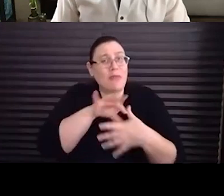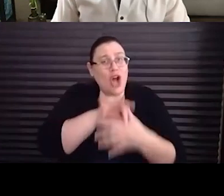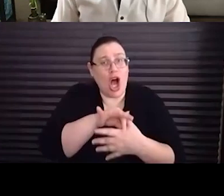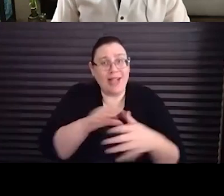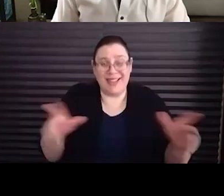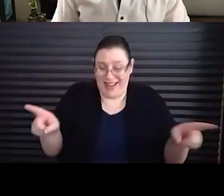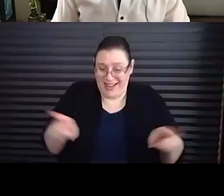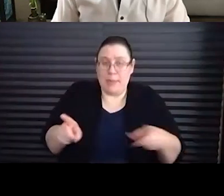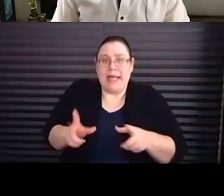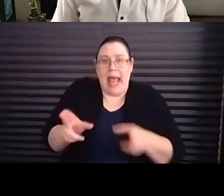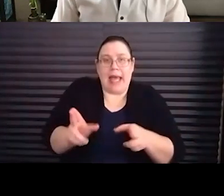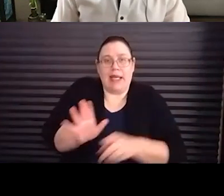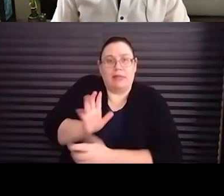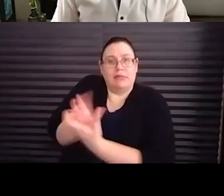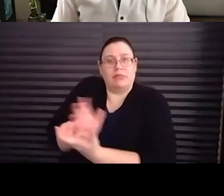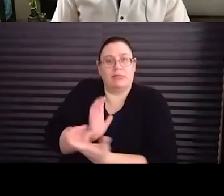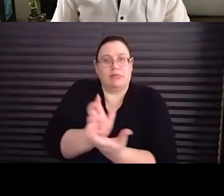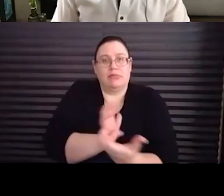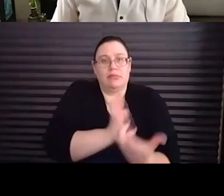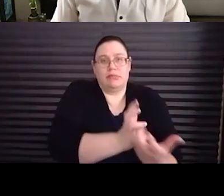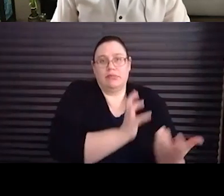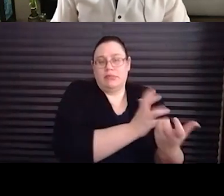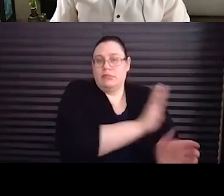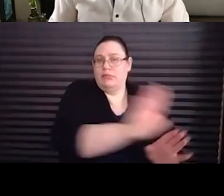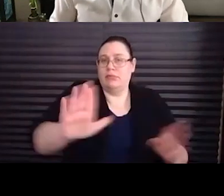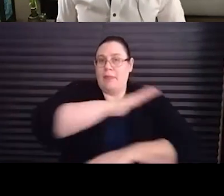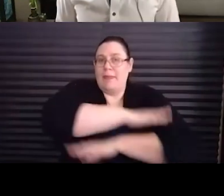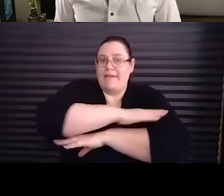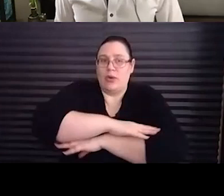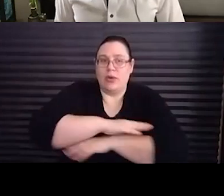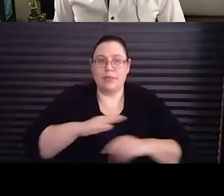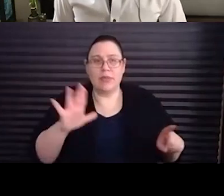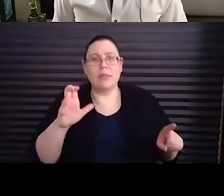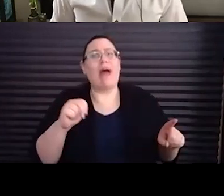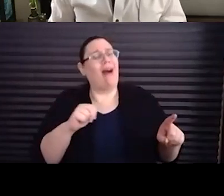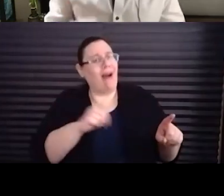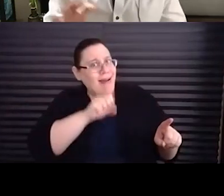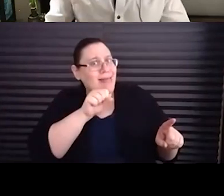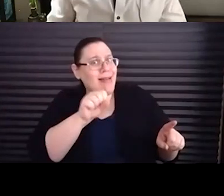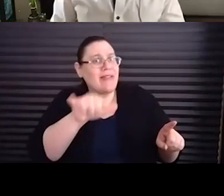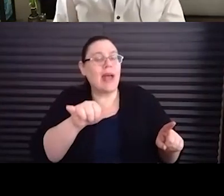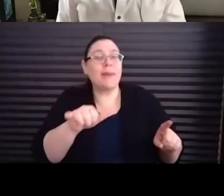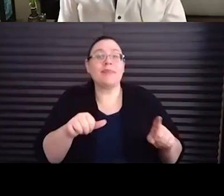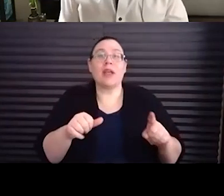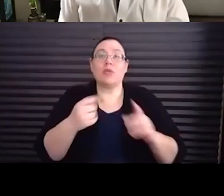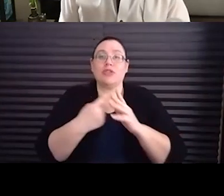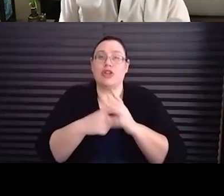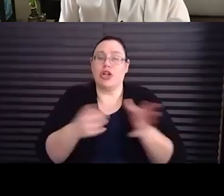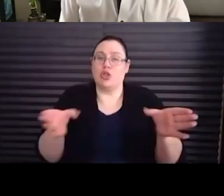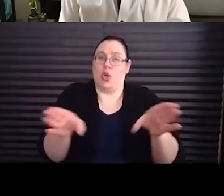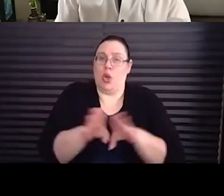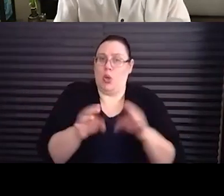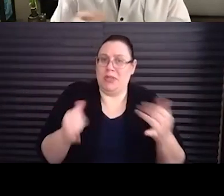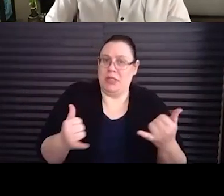edit it differently for each platform. Yeah, I love that. As we look at starting to wind this down, I'm